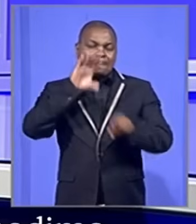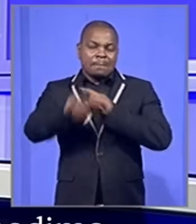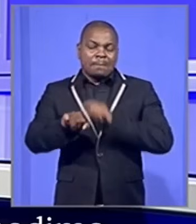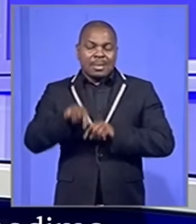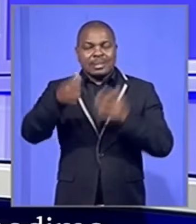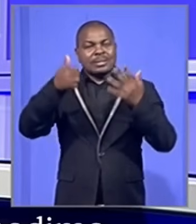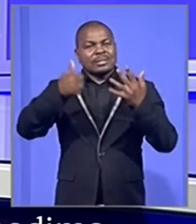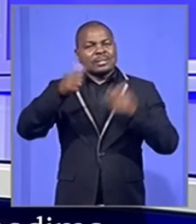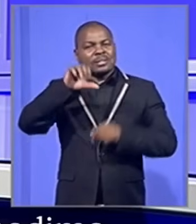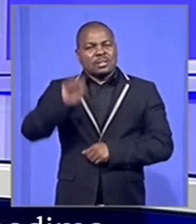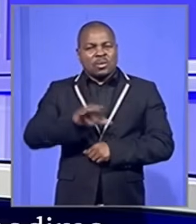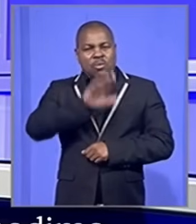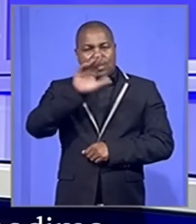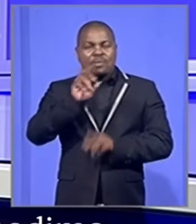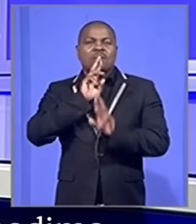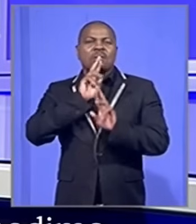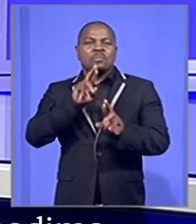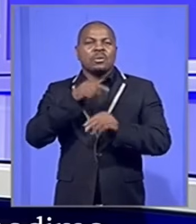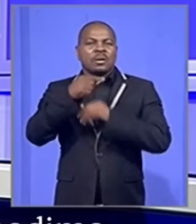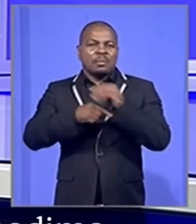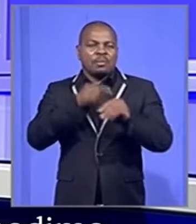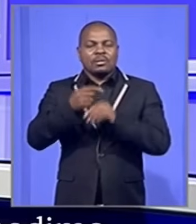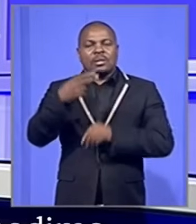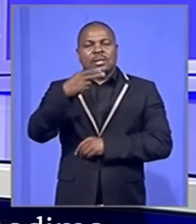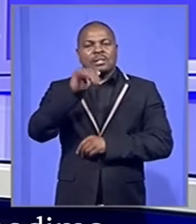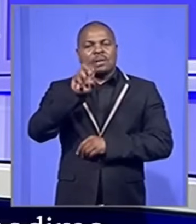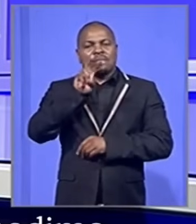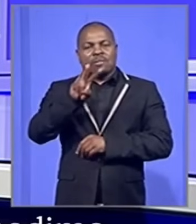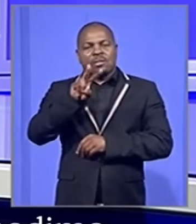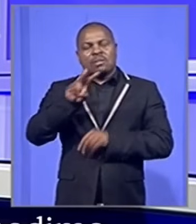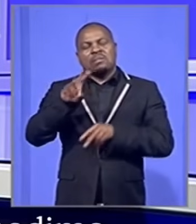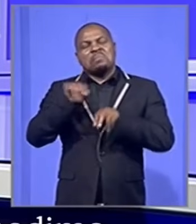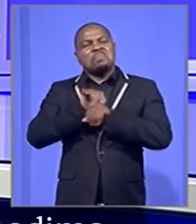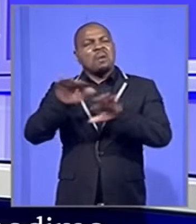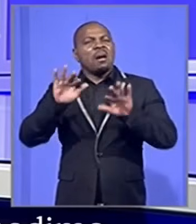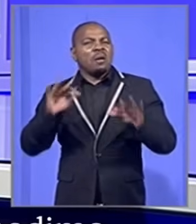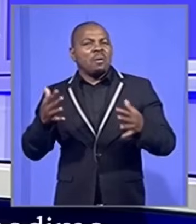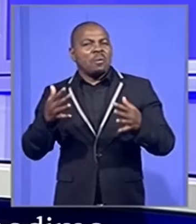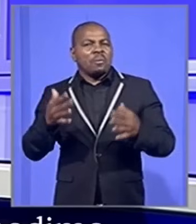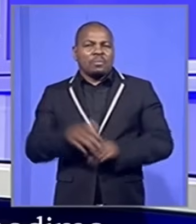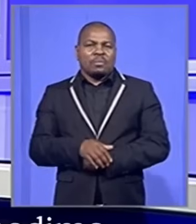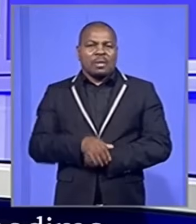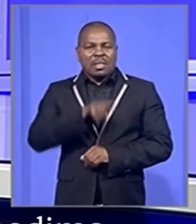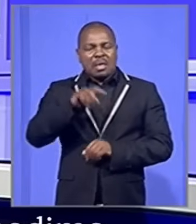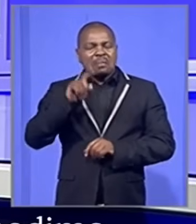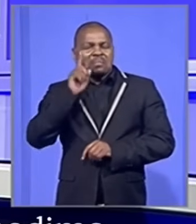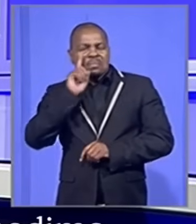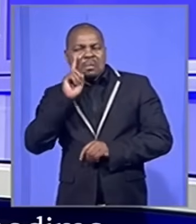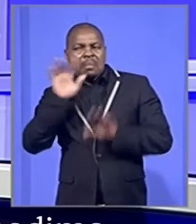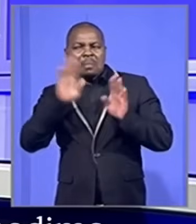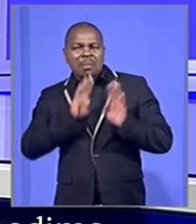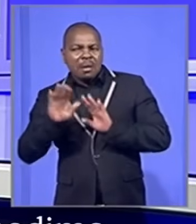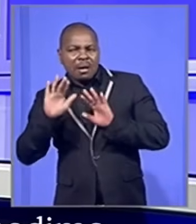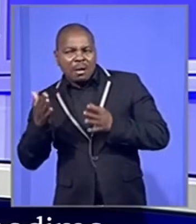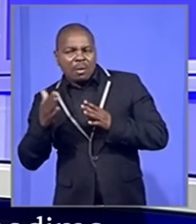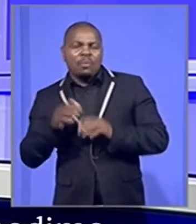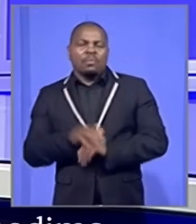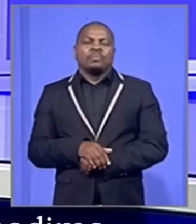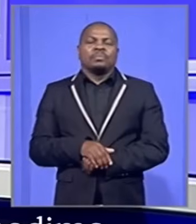ya Afrika Borwa ya ditiragalo tša go ata ga twatši ya HIV pegong ya dinyakišišo tša boitshwaro le